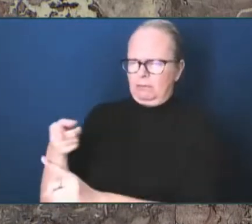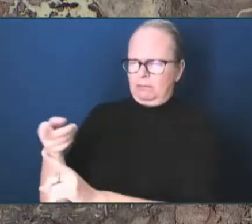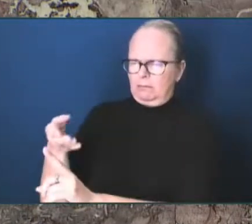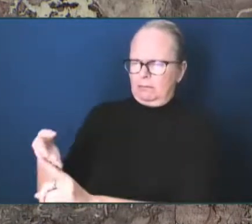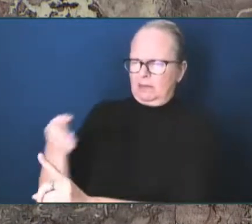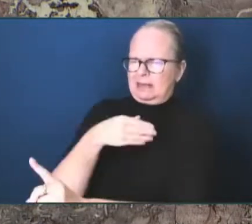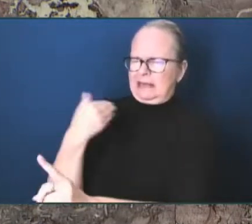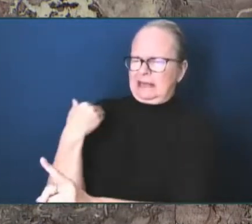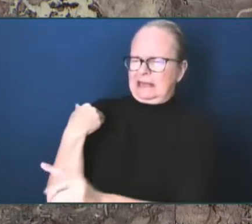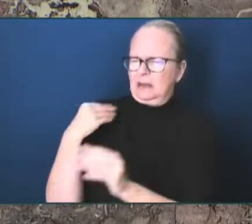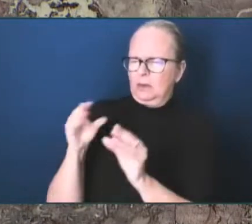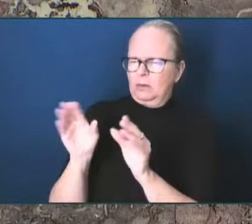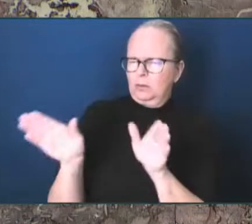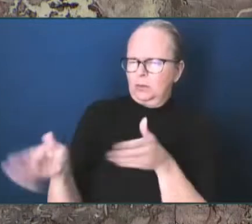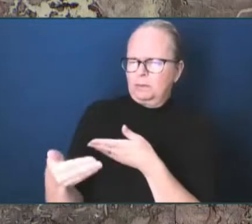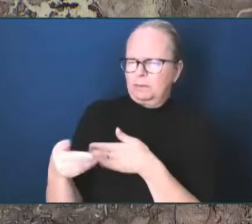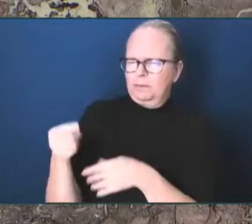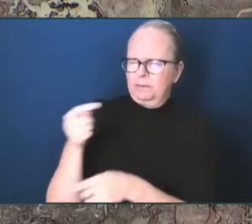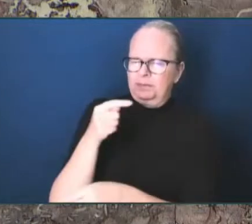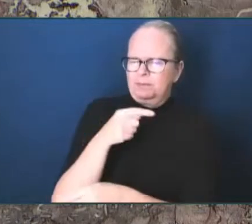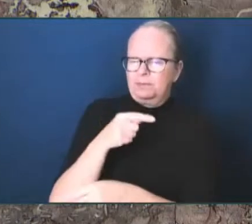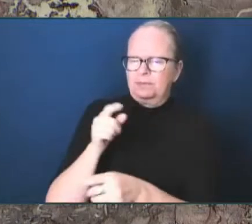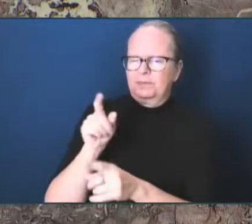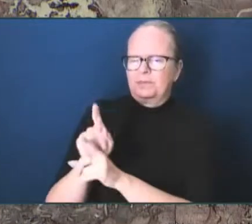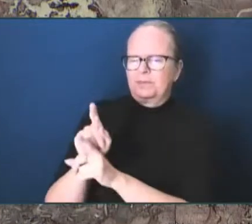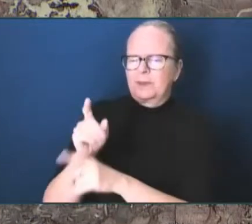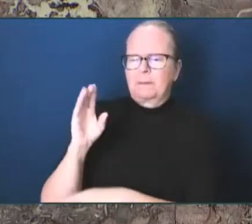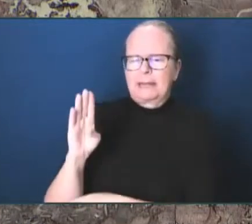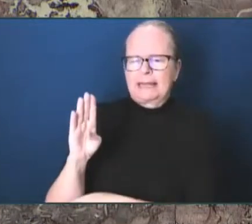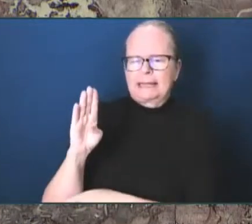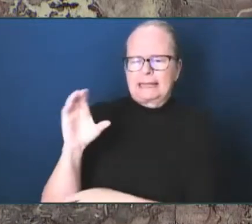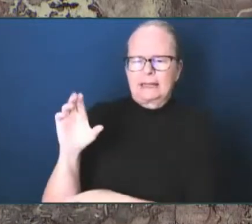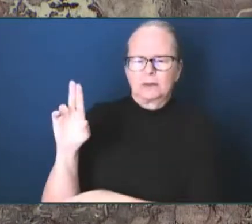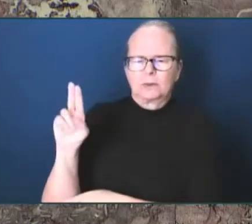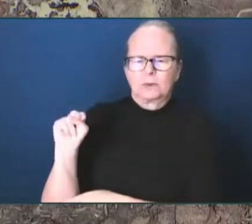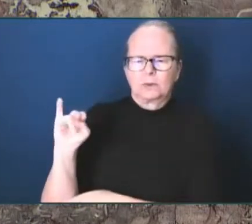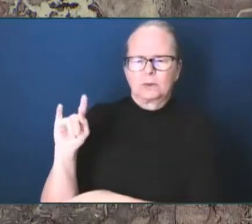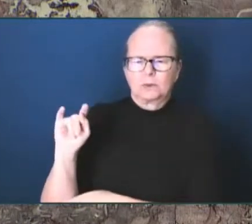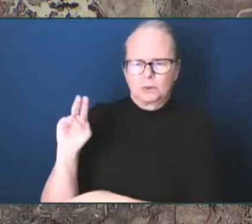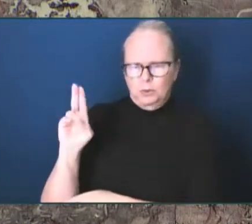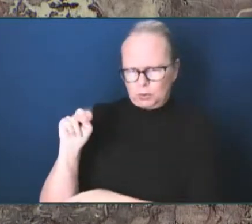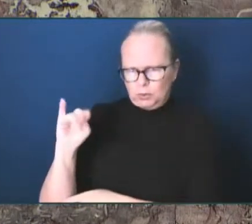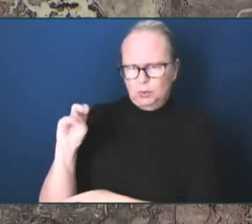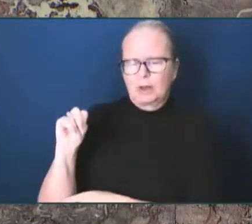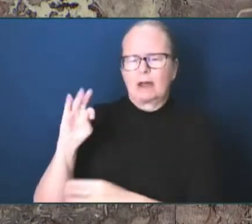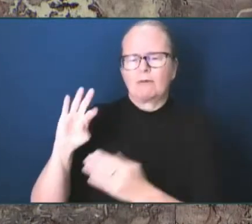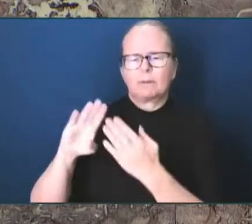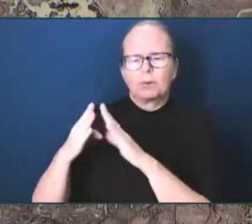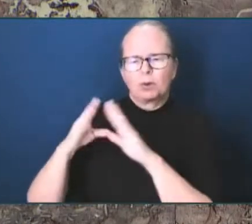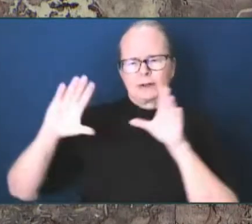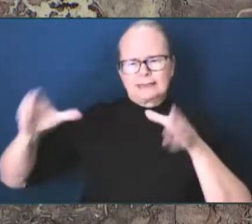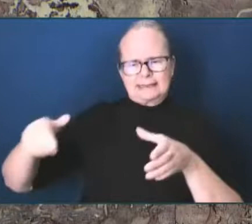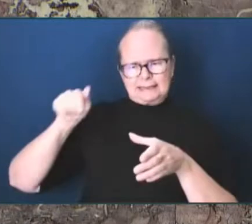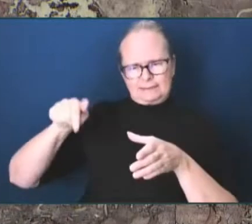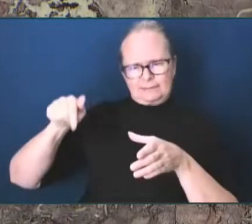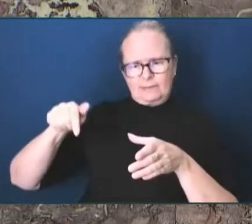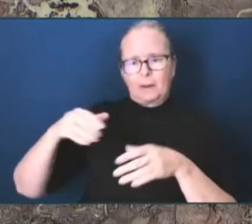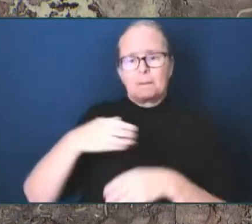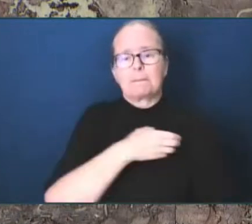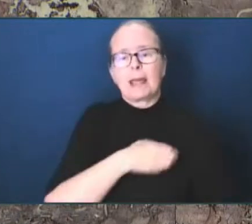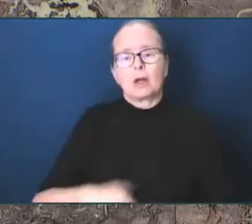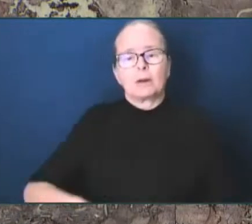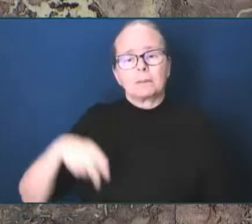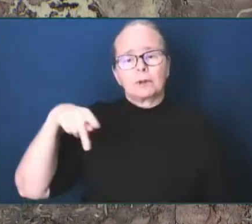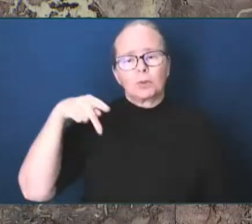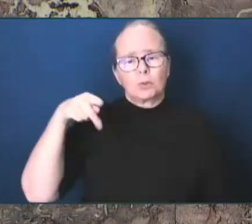repeated councils about this, including the Mayor of Penticton, that when I talked with them about the multitude of ways that can keep